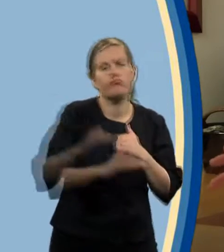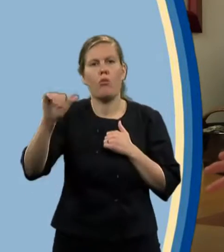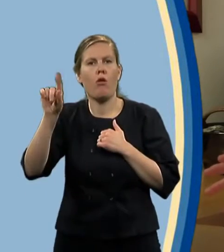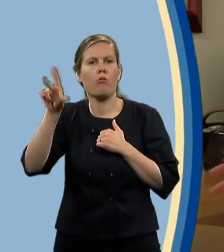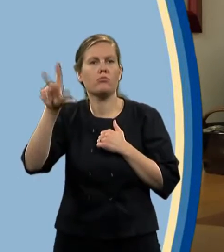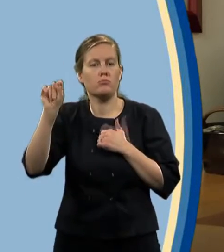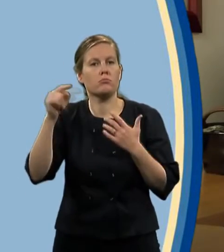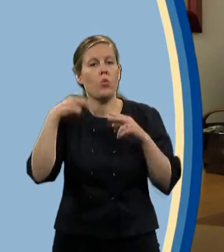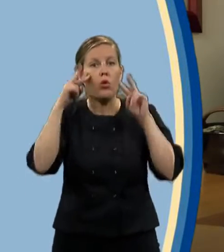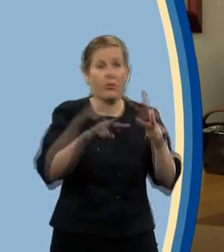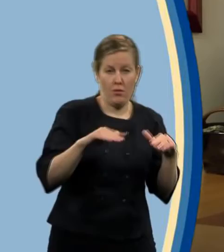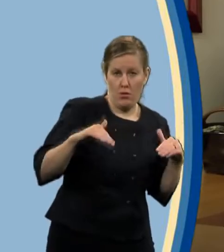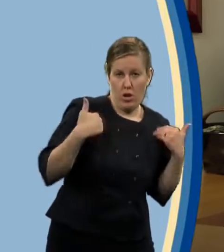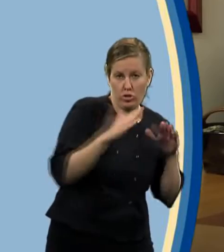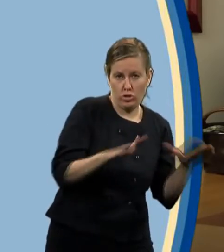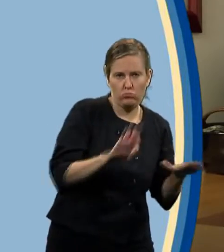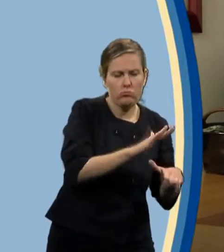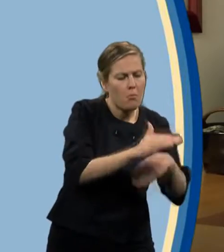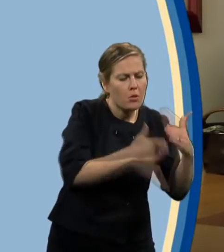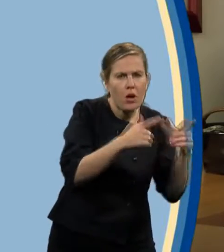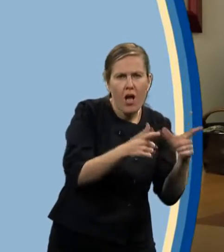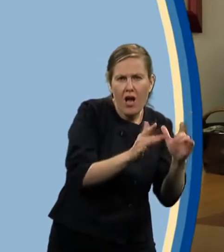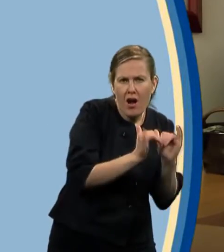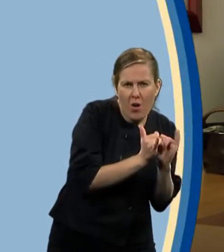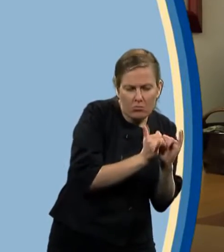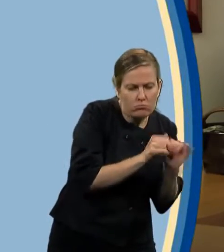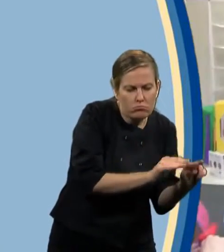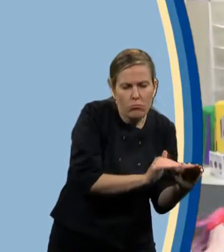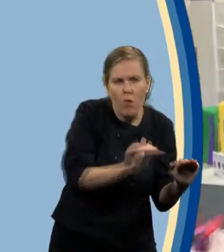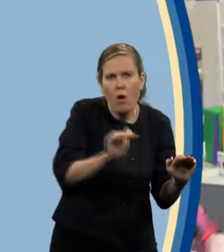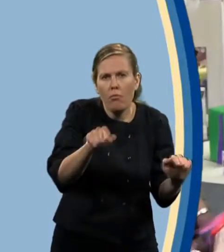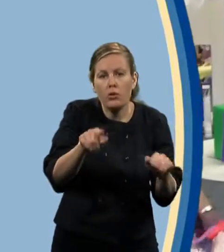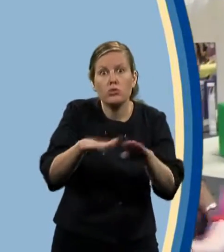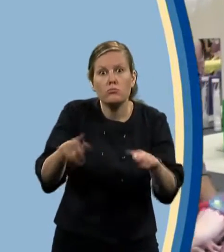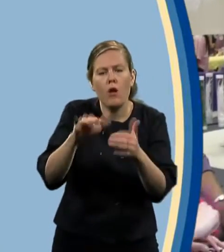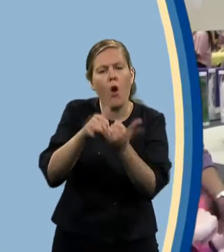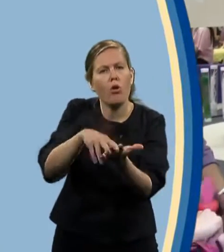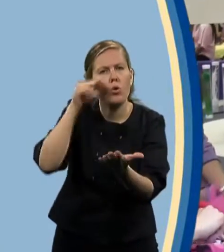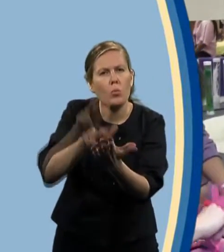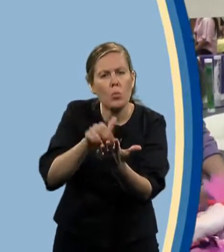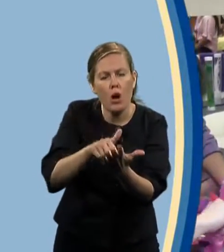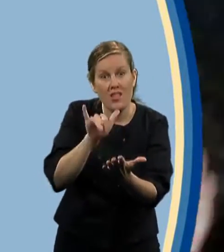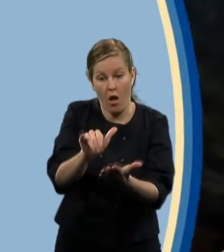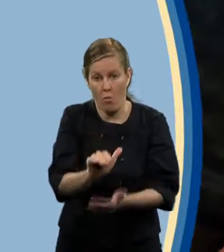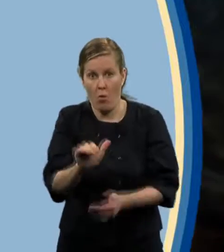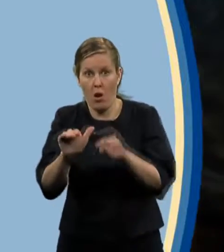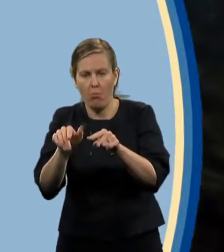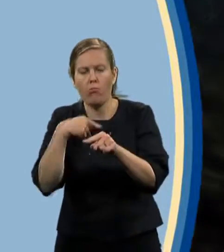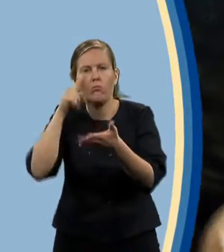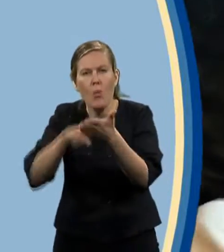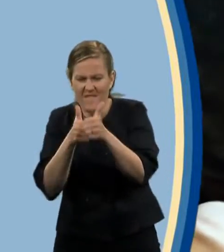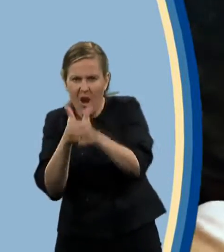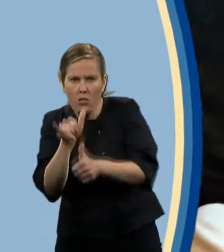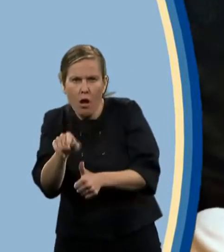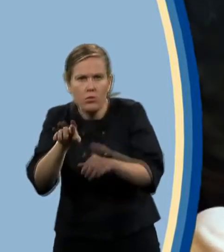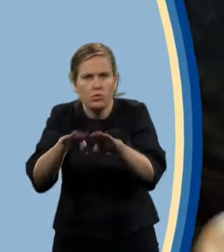the lifespan. So we look at very young children and how they process language, and then how they then later learn to read. We follow